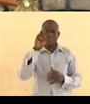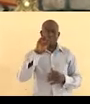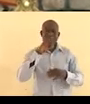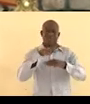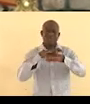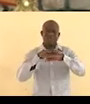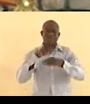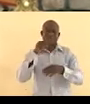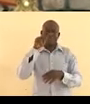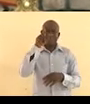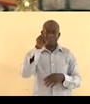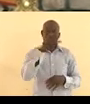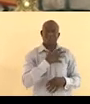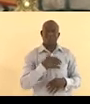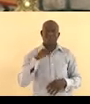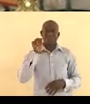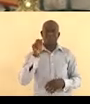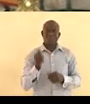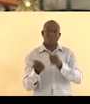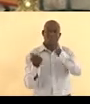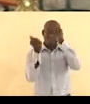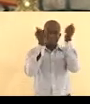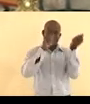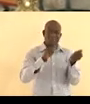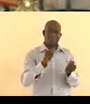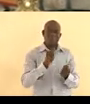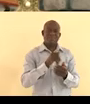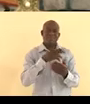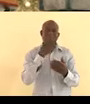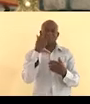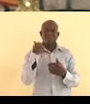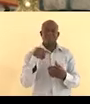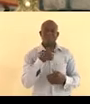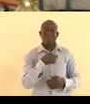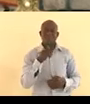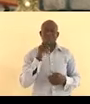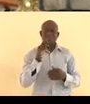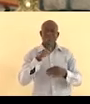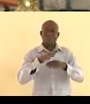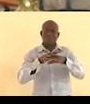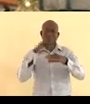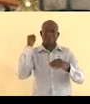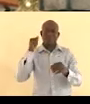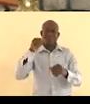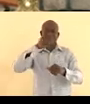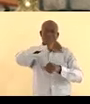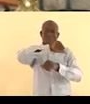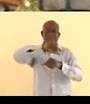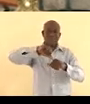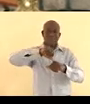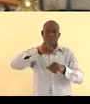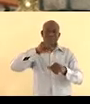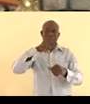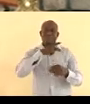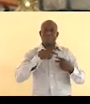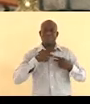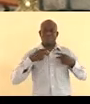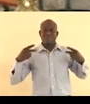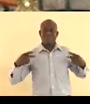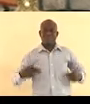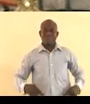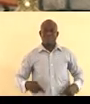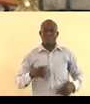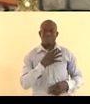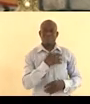is called. Like I said, you and I are baptized. Therefore, we are called, we are anointed priests, kings, and prophets.